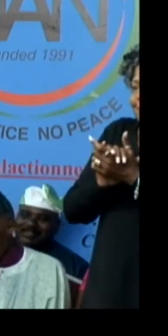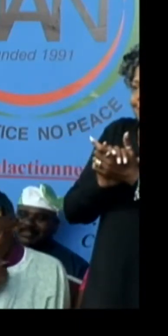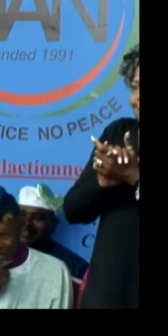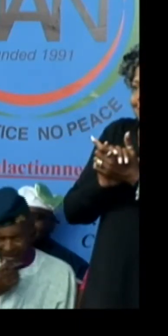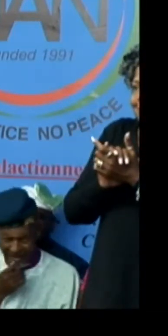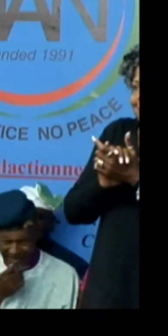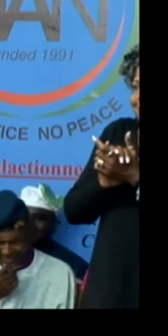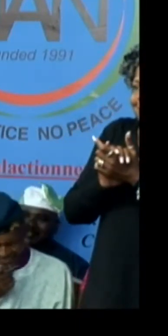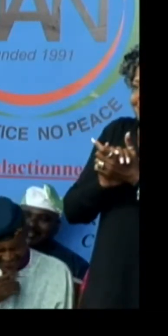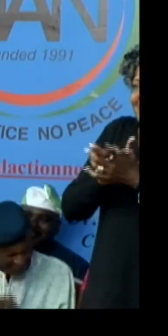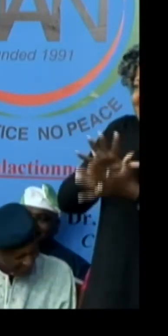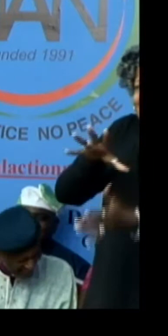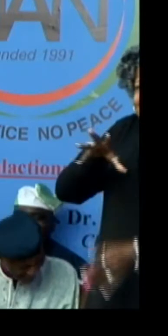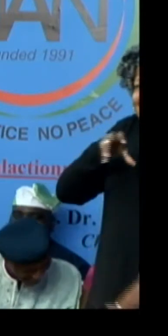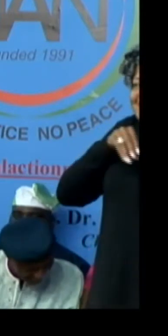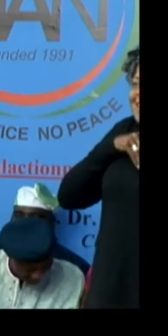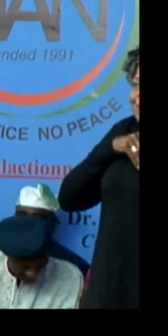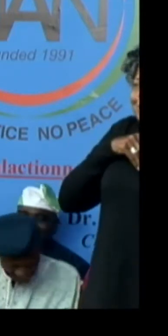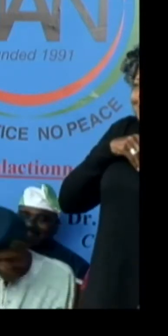Put on the whole armor.